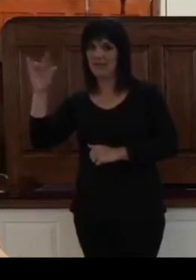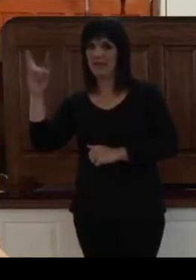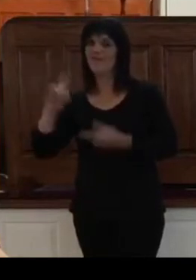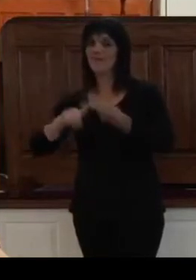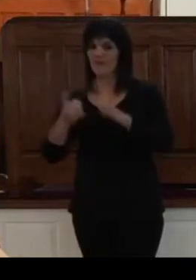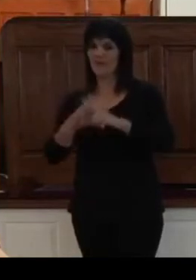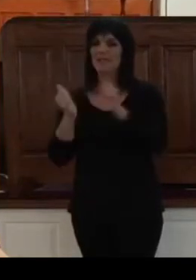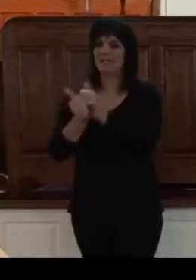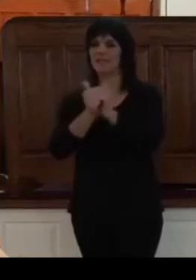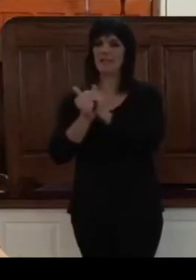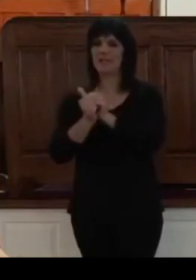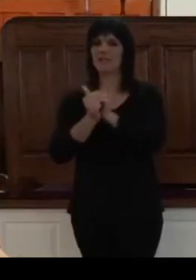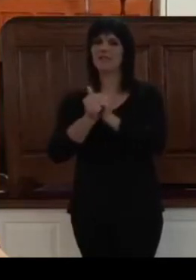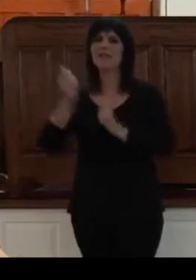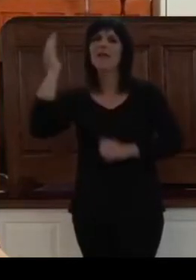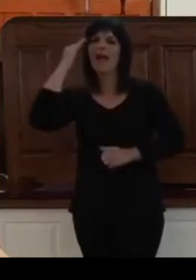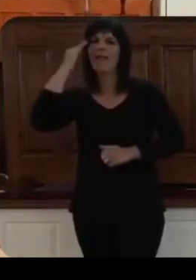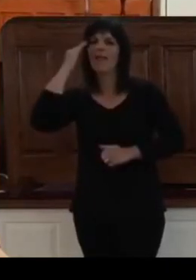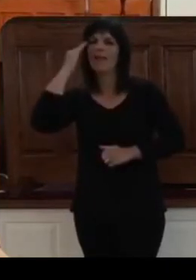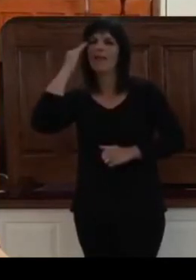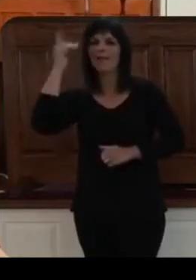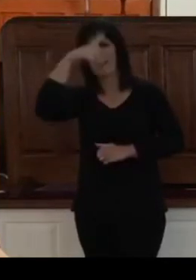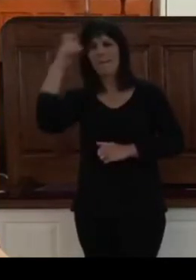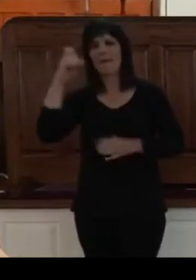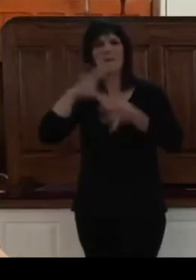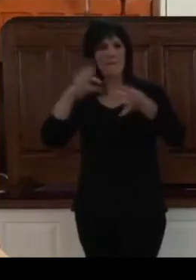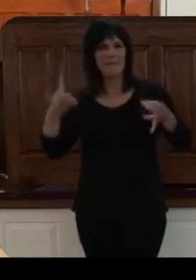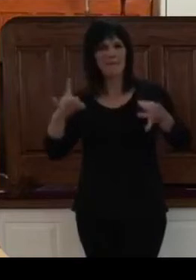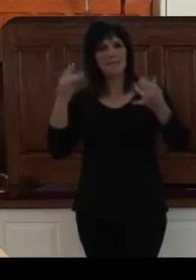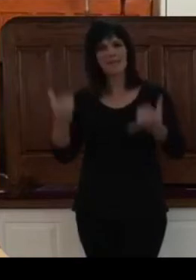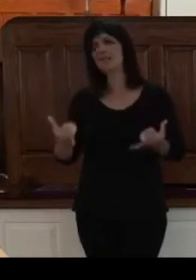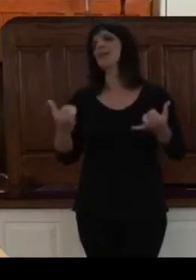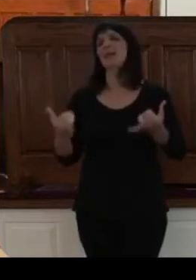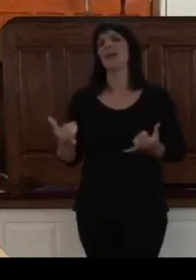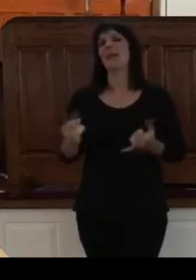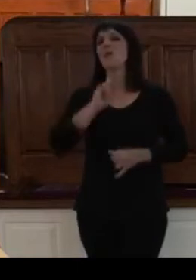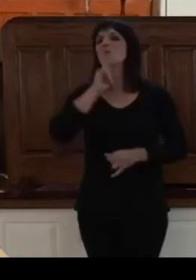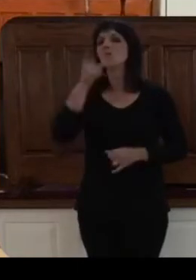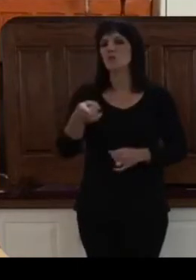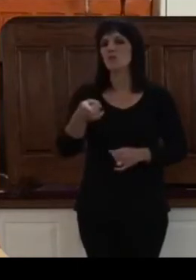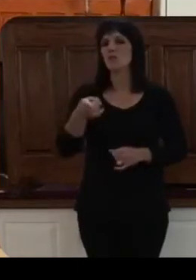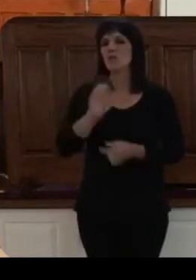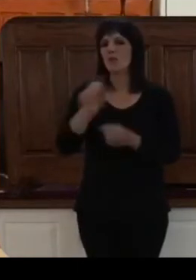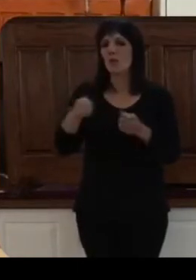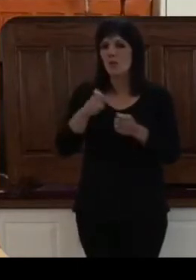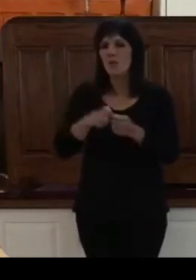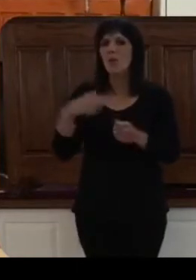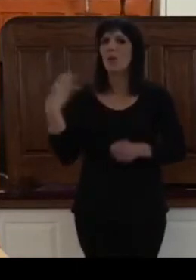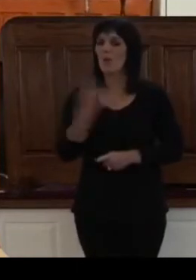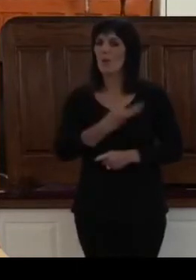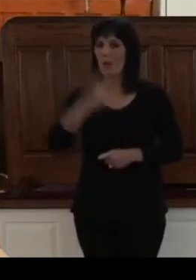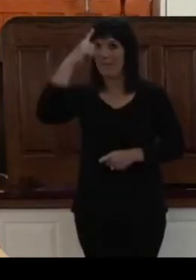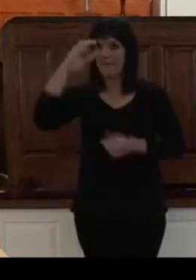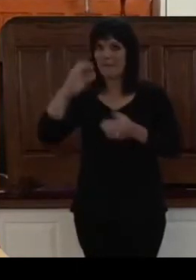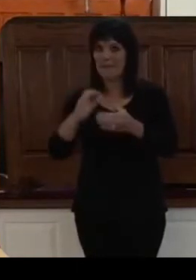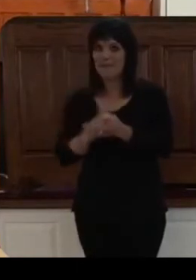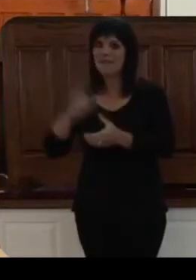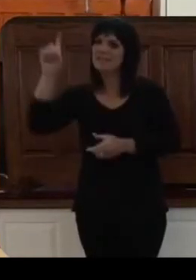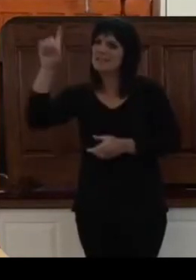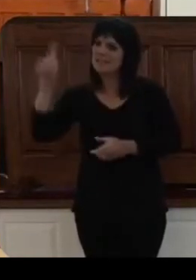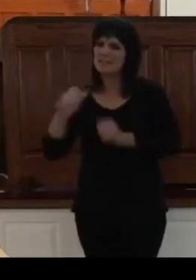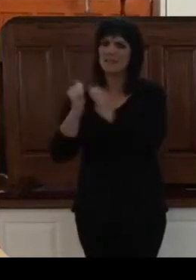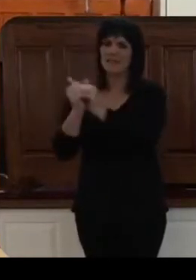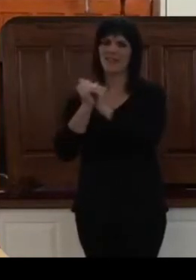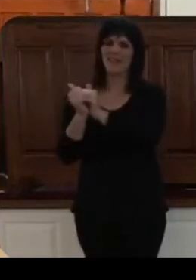And I thought of that in light of the message we're talking about today, because that's really the point. We as believers should really want to be